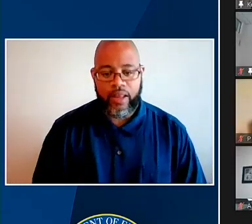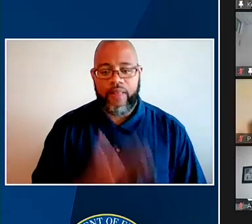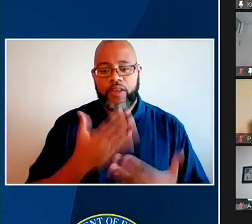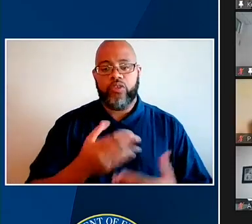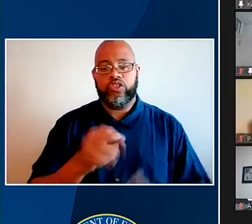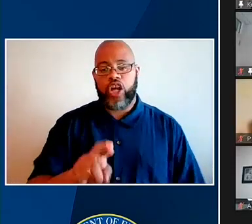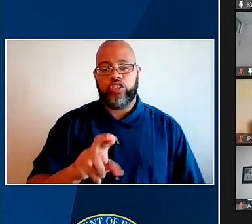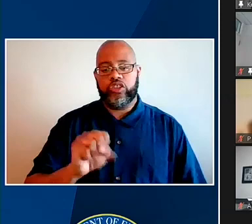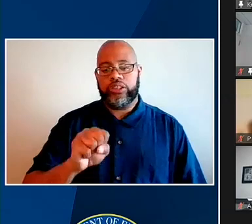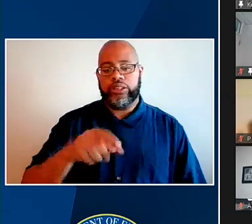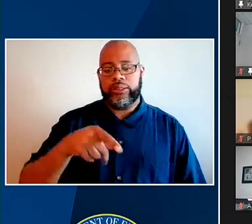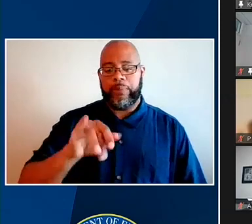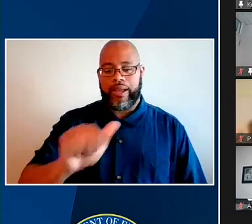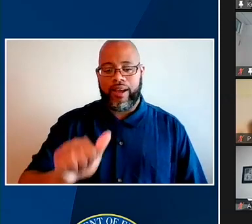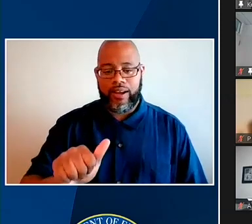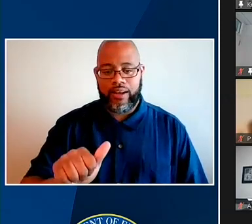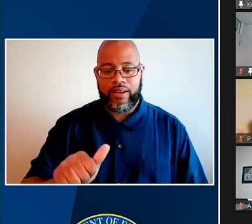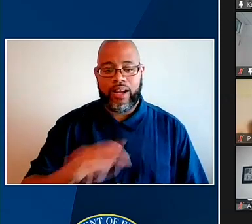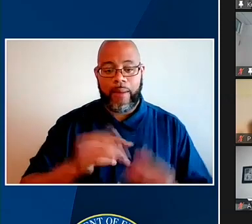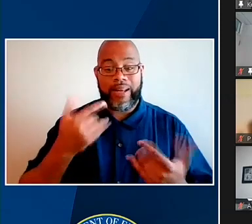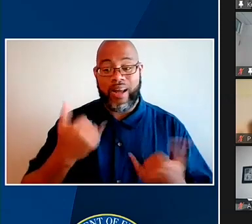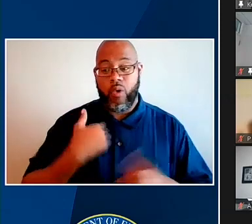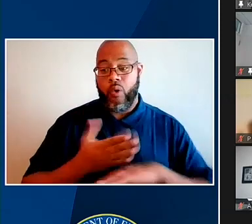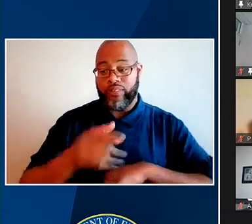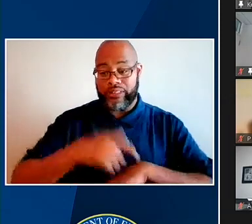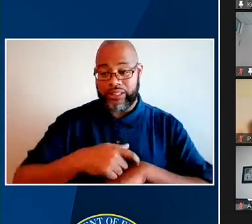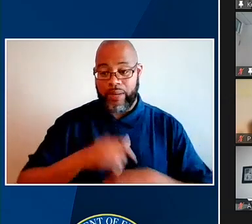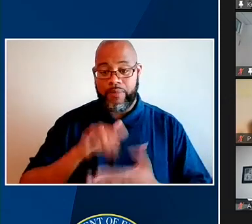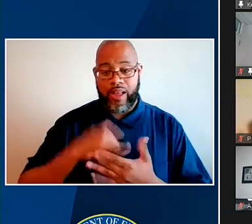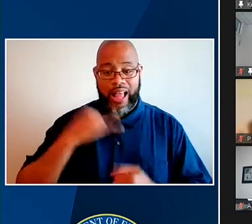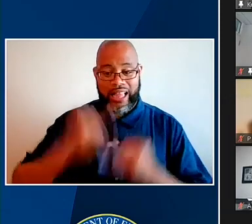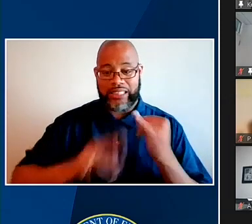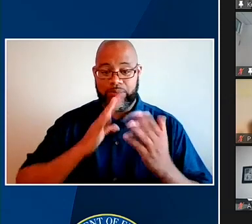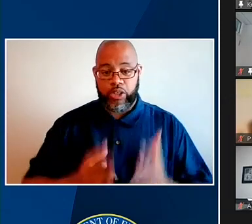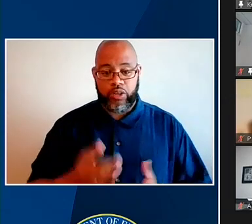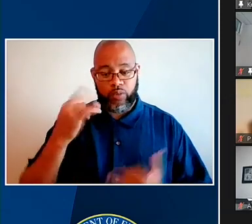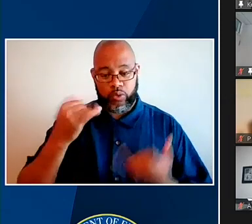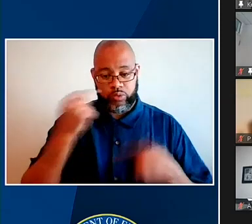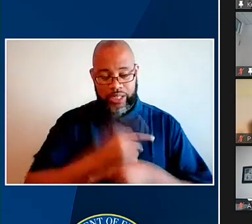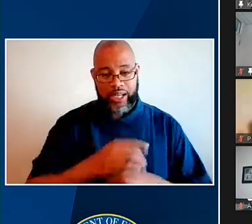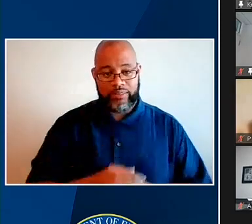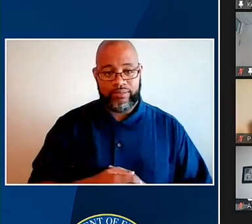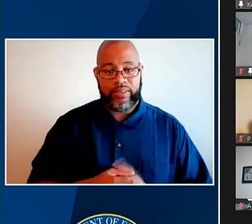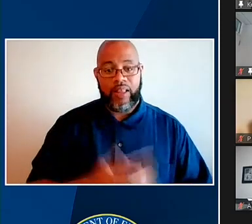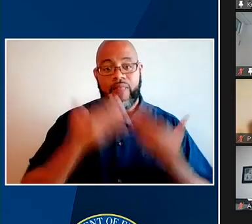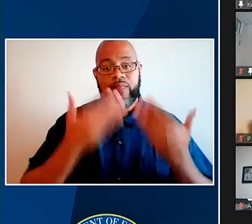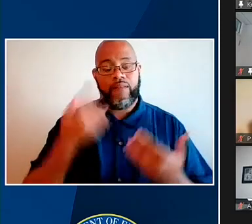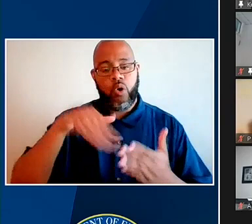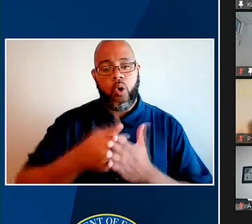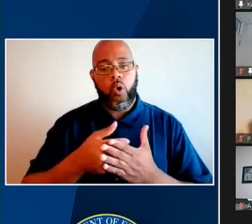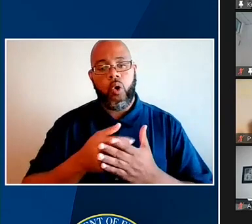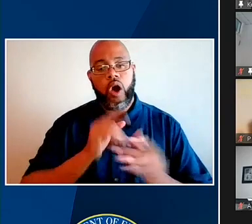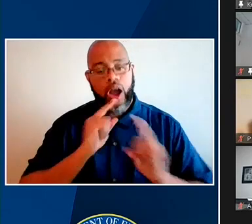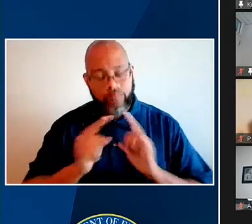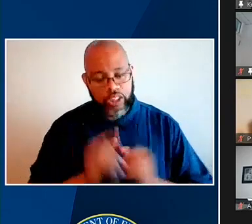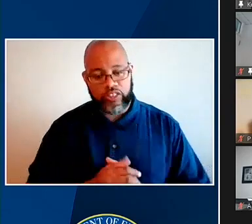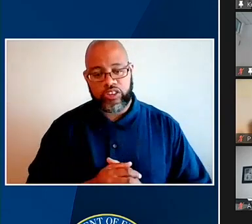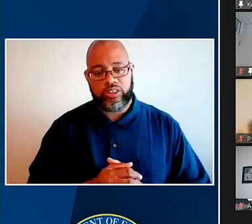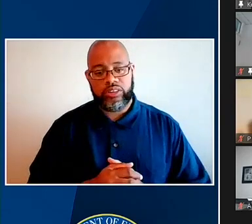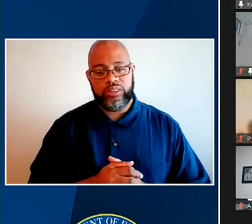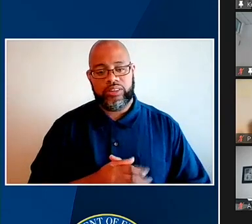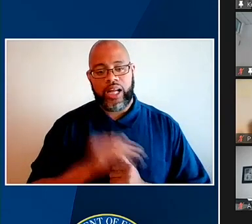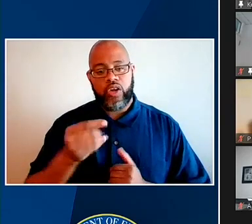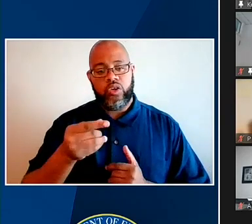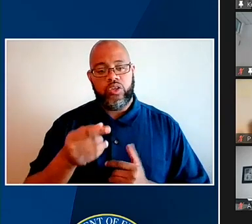comment. Unfortunately, we are over time, so that'll be our last speaker for today. Thank you for all the conversation and the